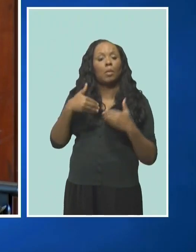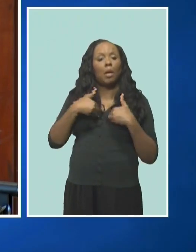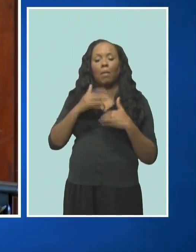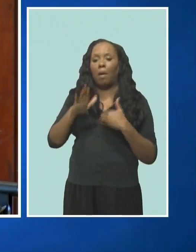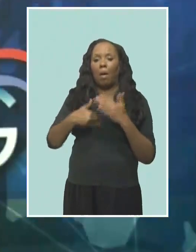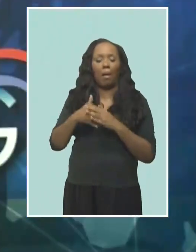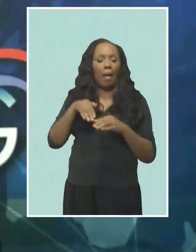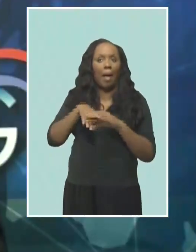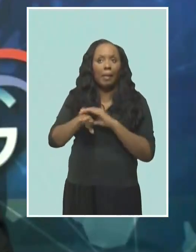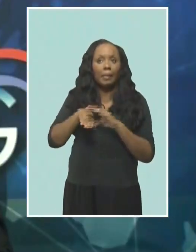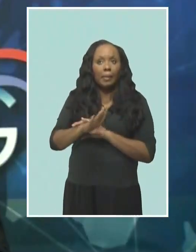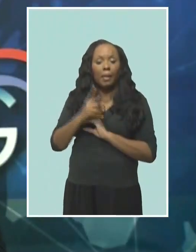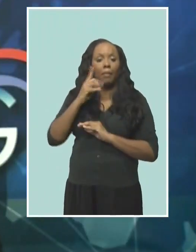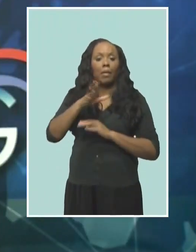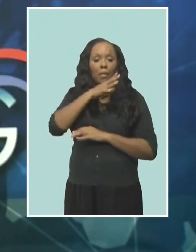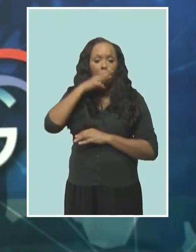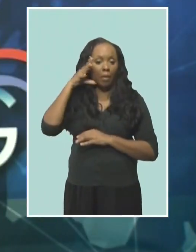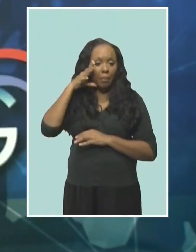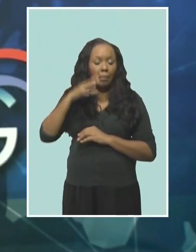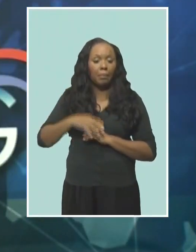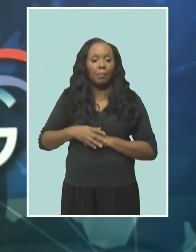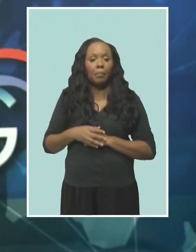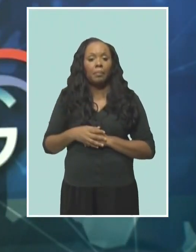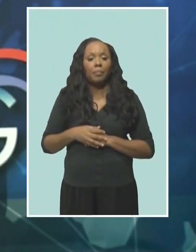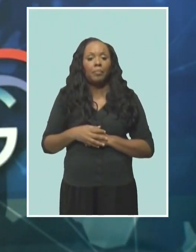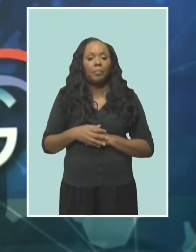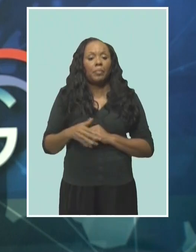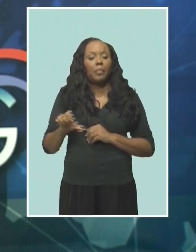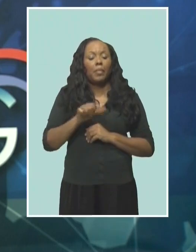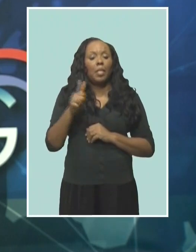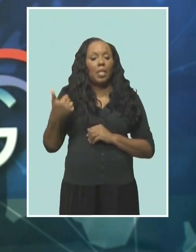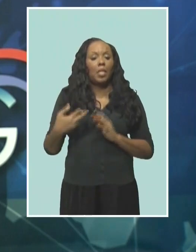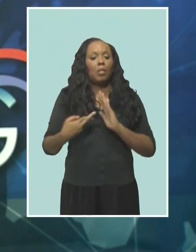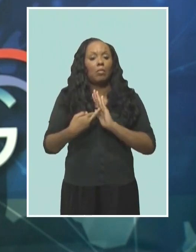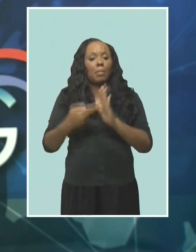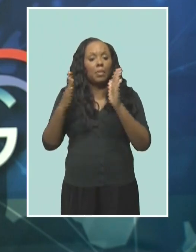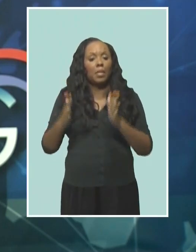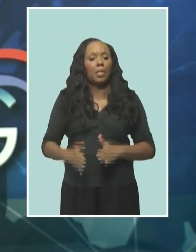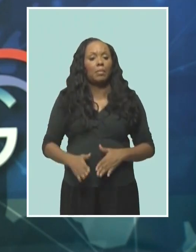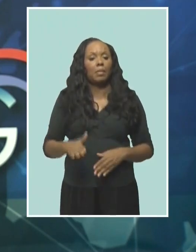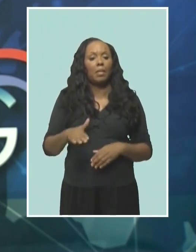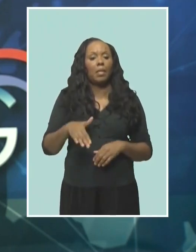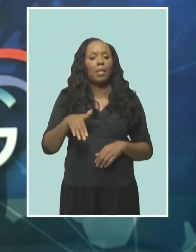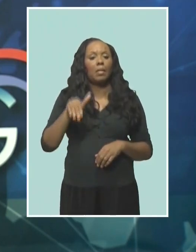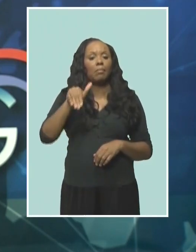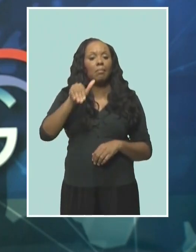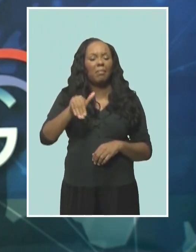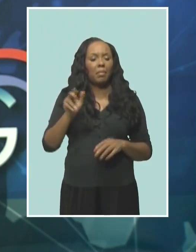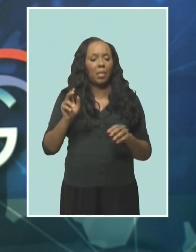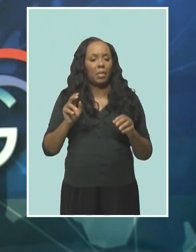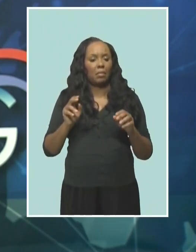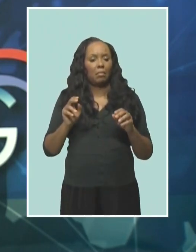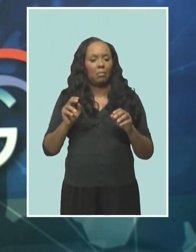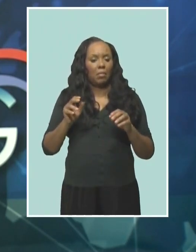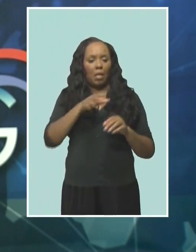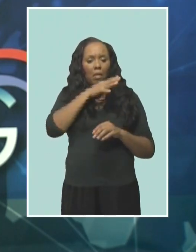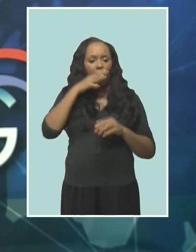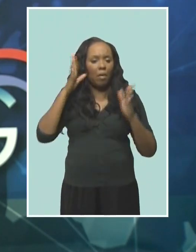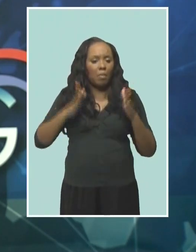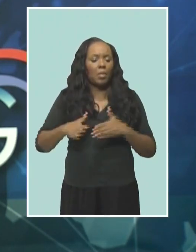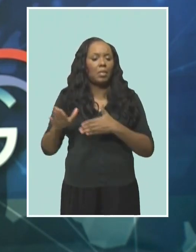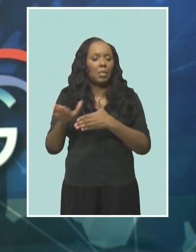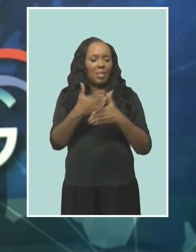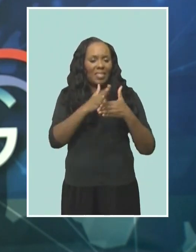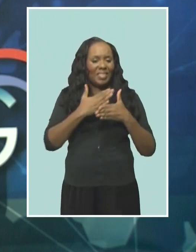farms. Acting Chief Agriculture Officer Machel James has reminded farmers of the importance of sharing information with the Ministry